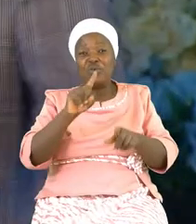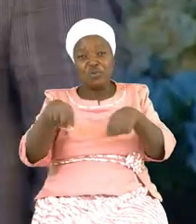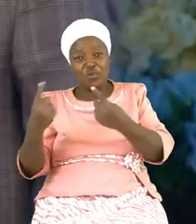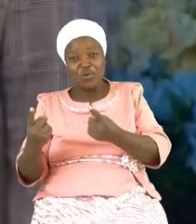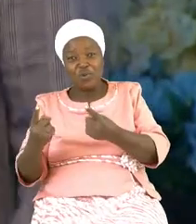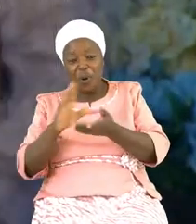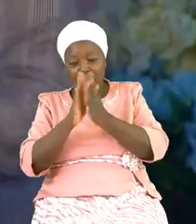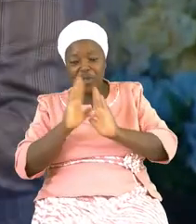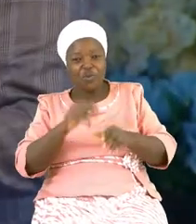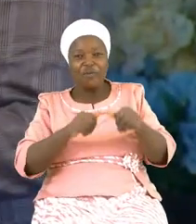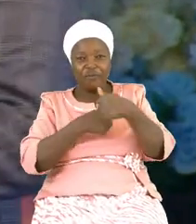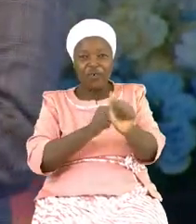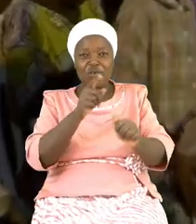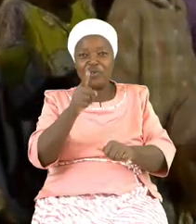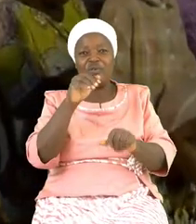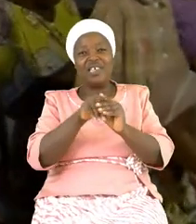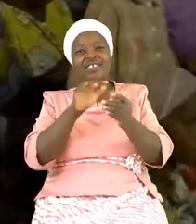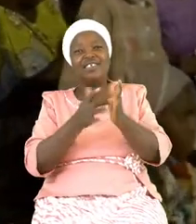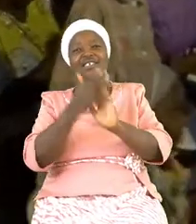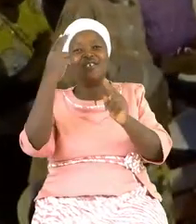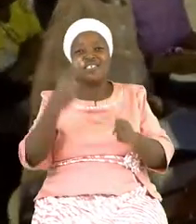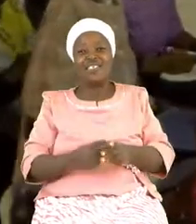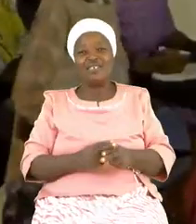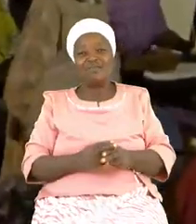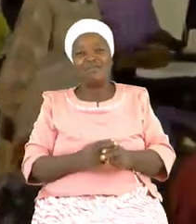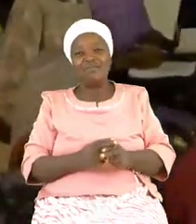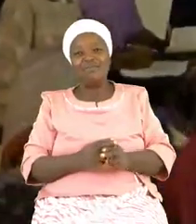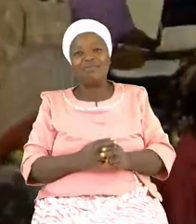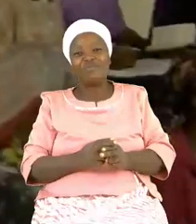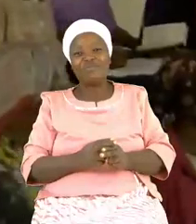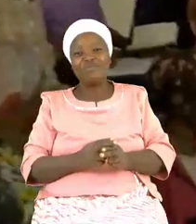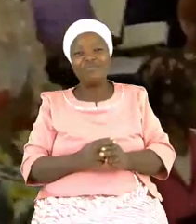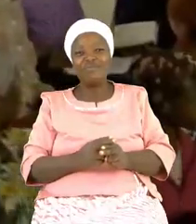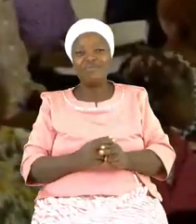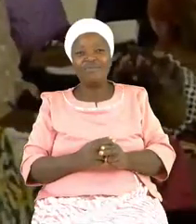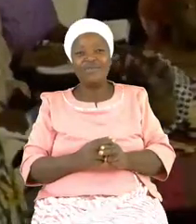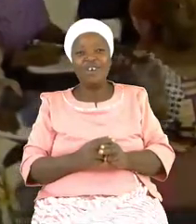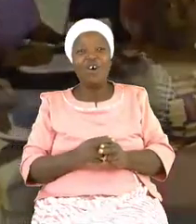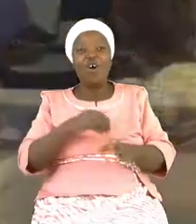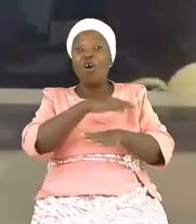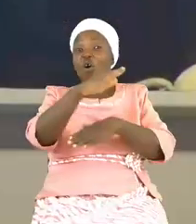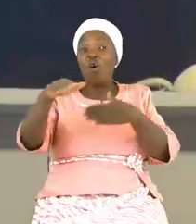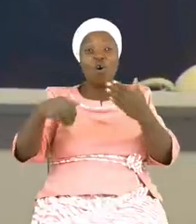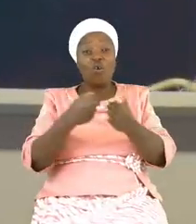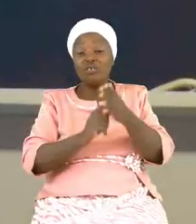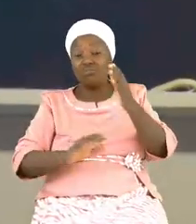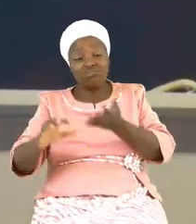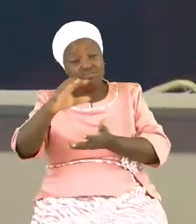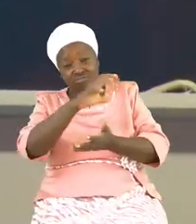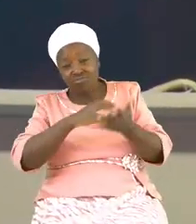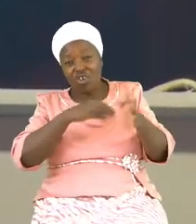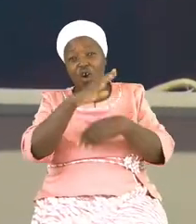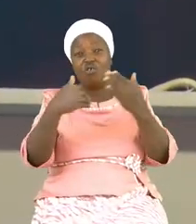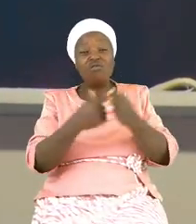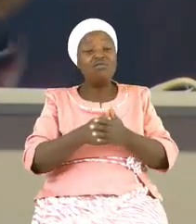follow you in Jesus' name. All the turmoil, all the confusion, all the